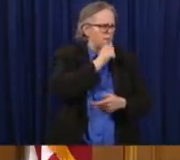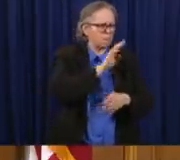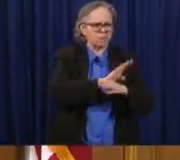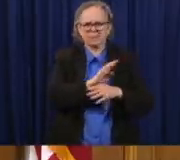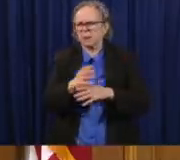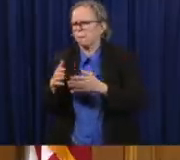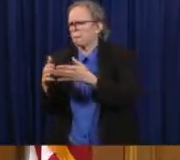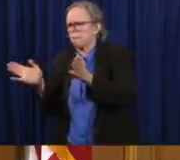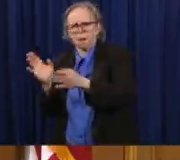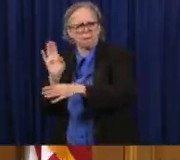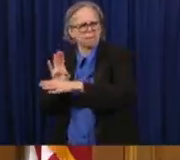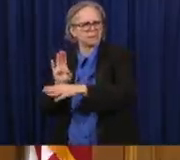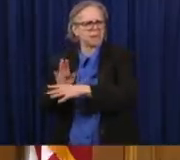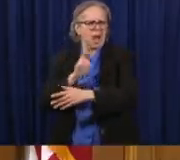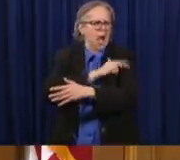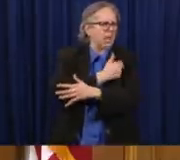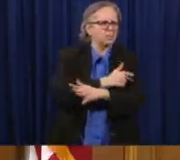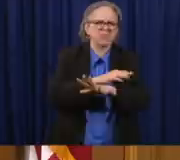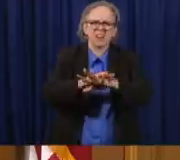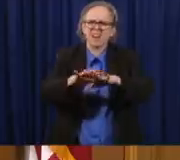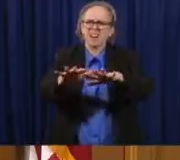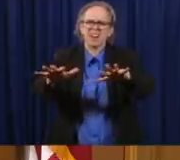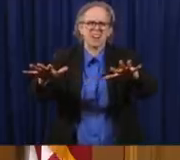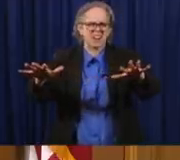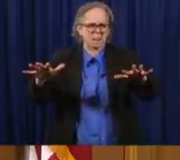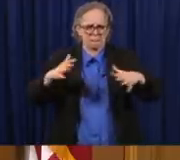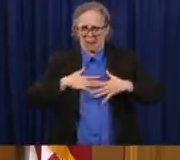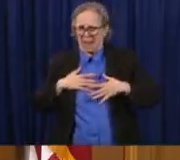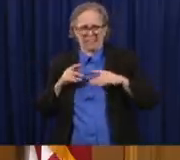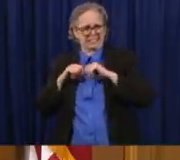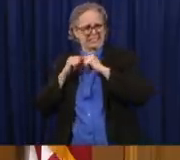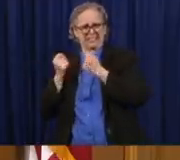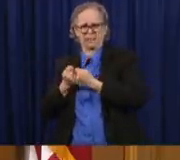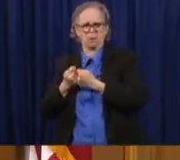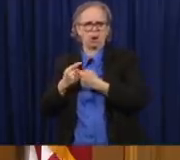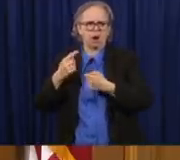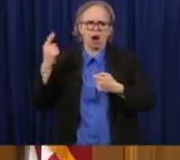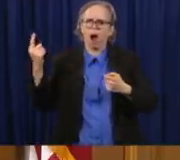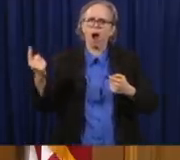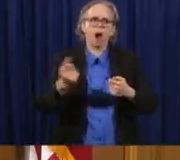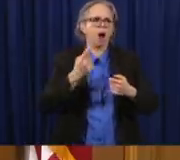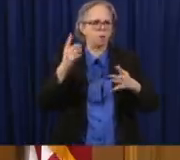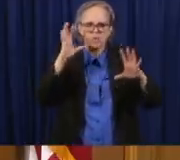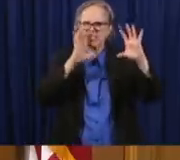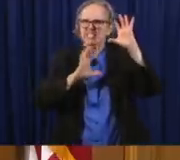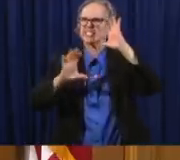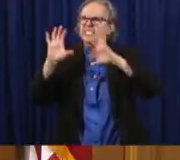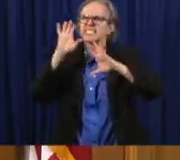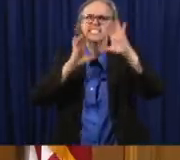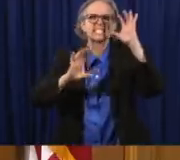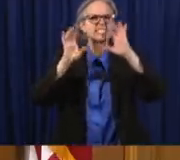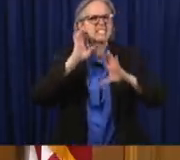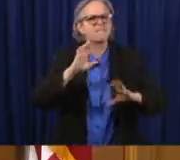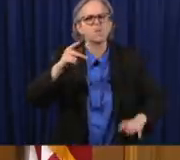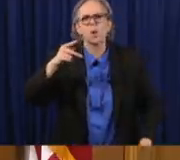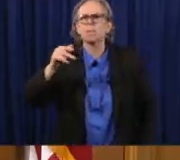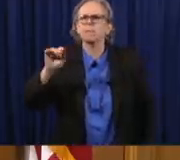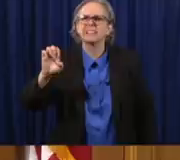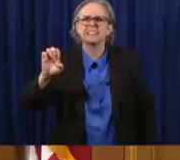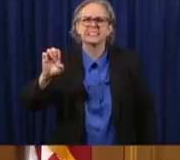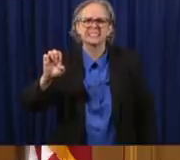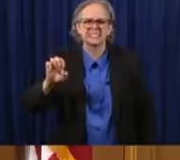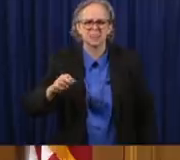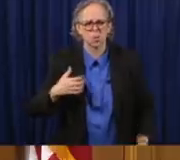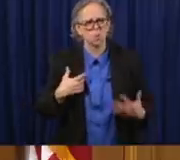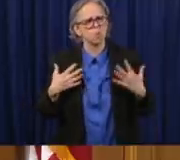who work in our team. We're out there trying to find this and trying to make sure that it gets manufactured. I